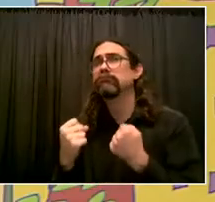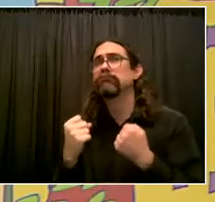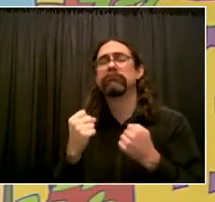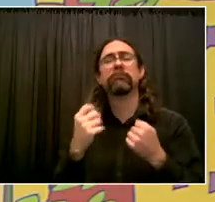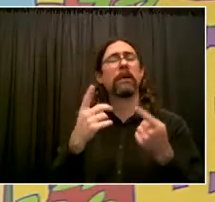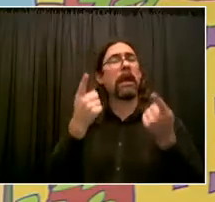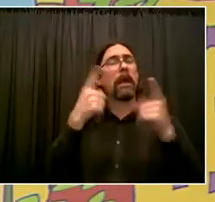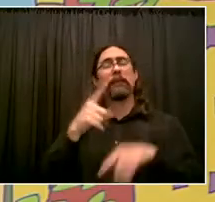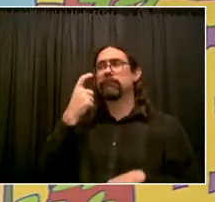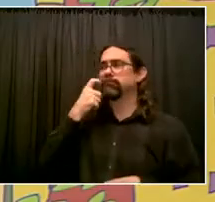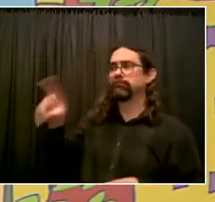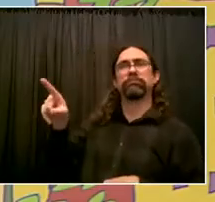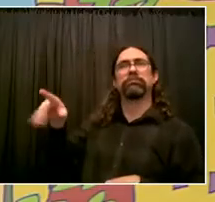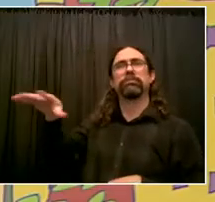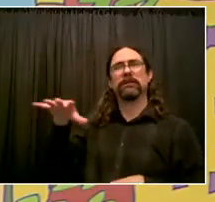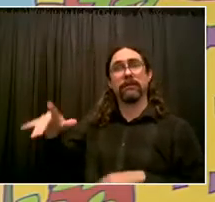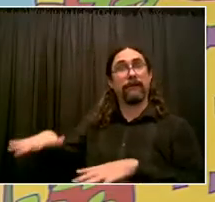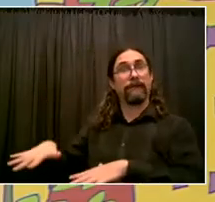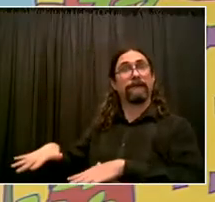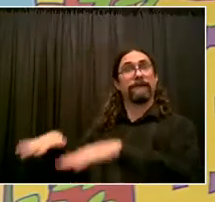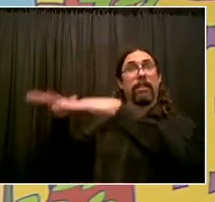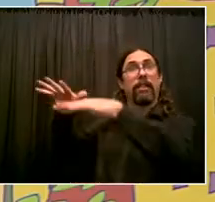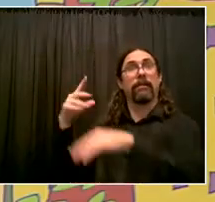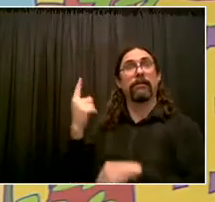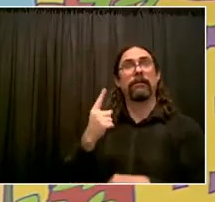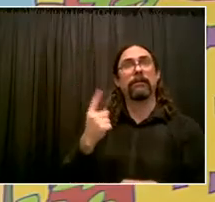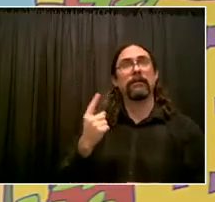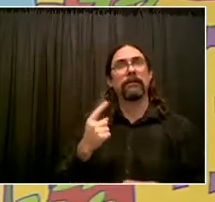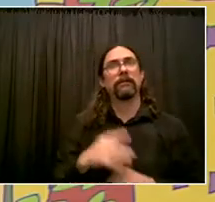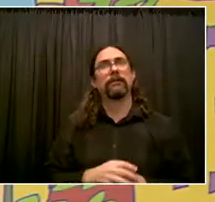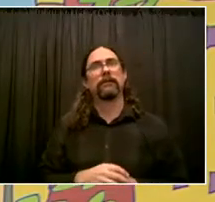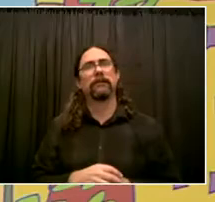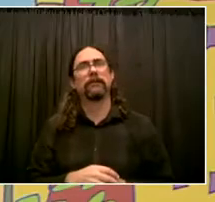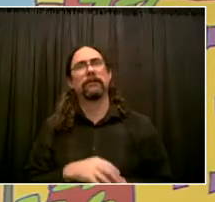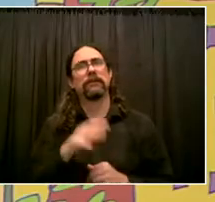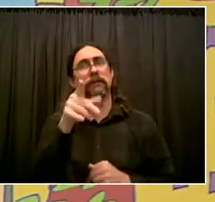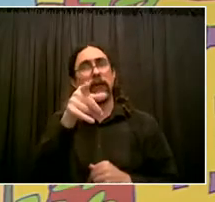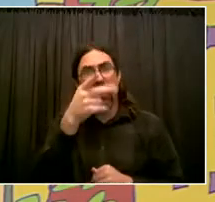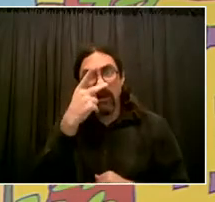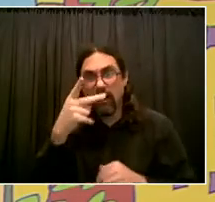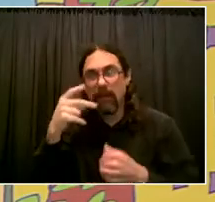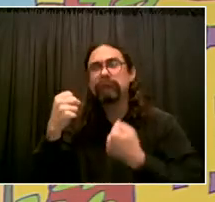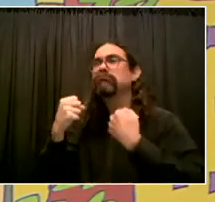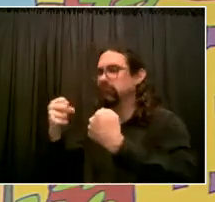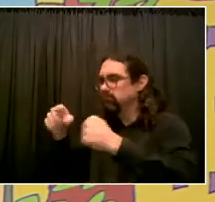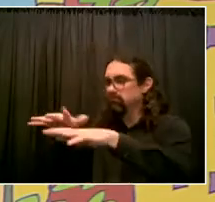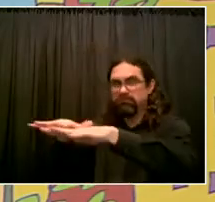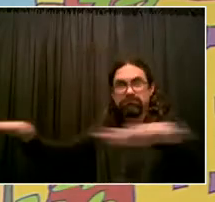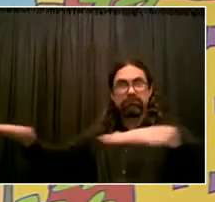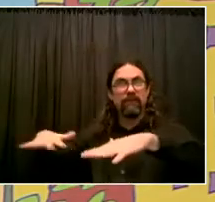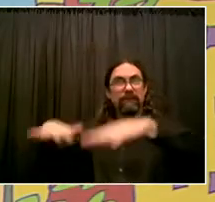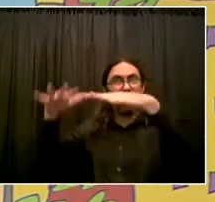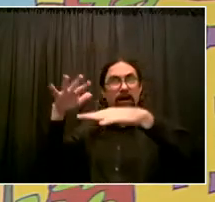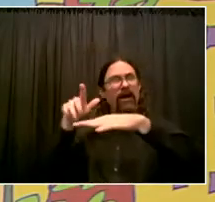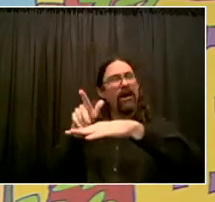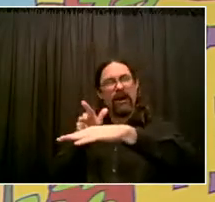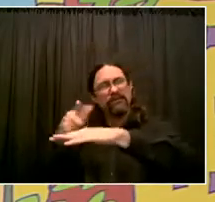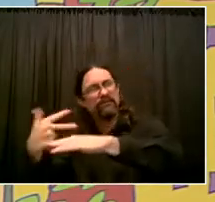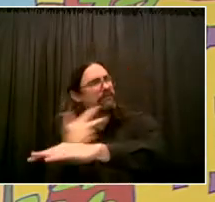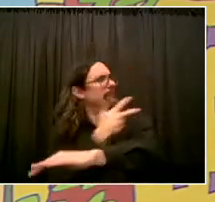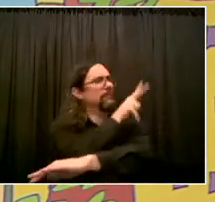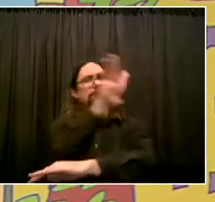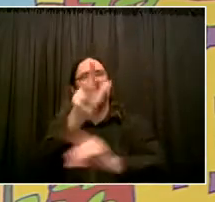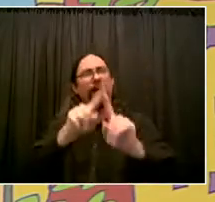and find another route, obviously, if you're not sure what you're driving or walking into. And with basement apartments, again, we do not expect this level of rain to